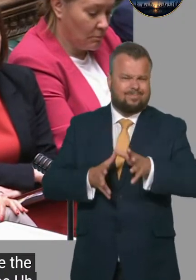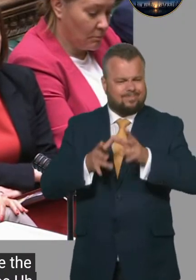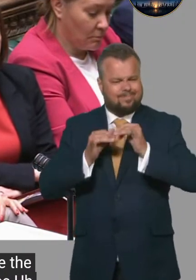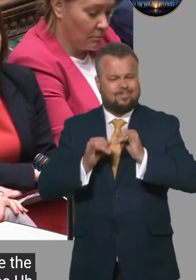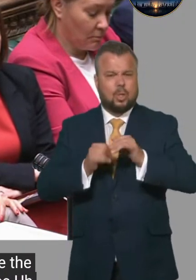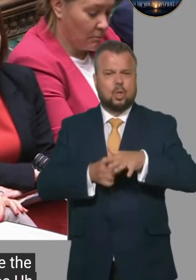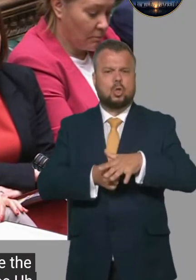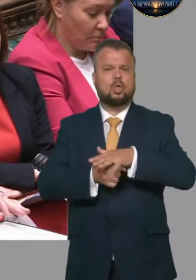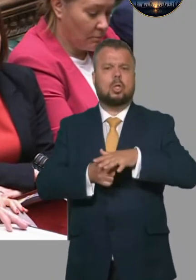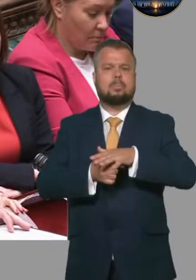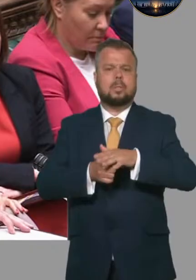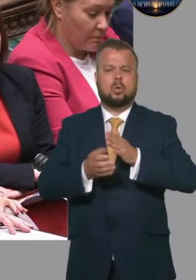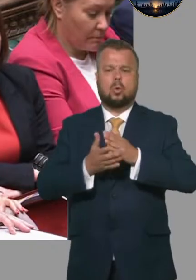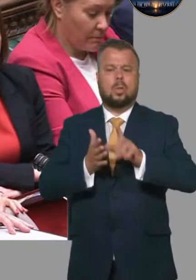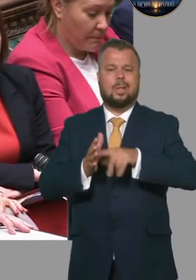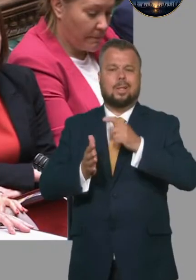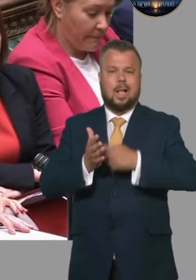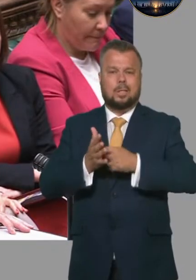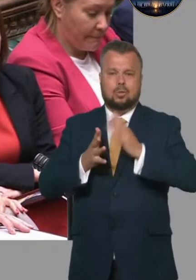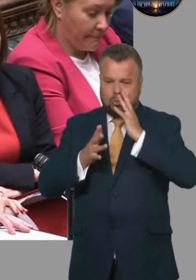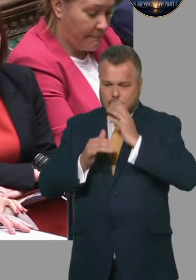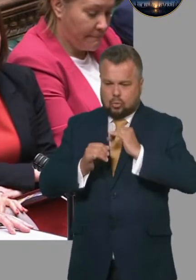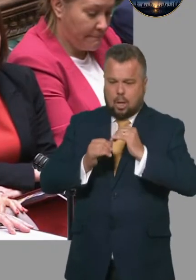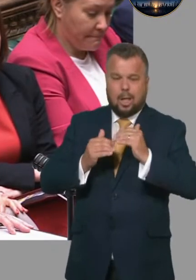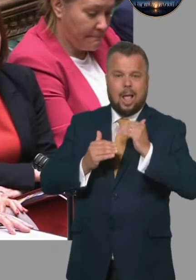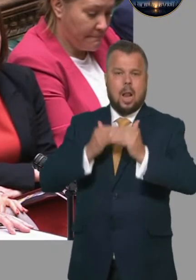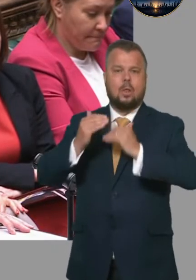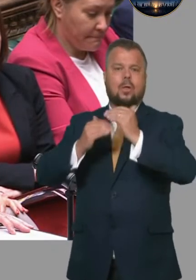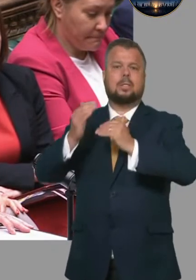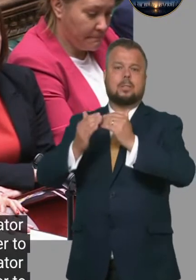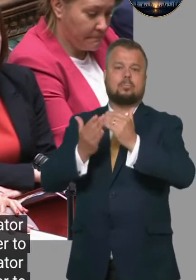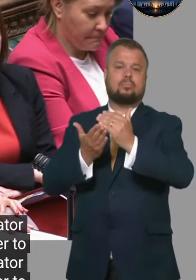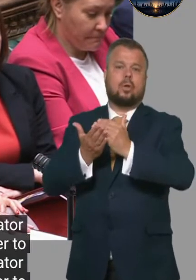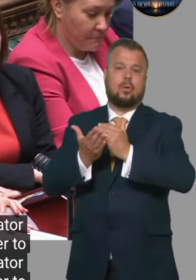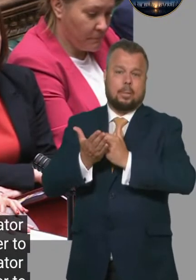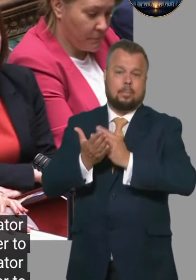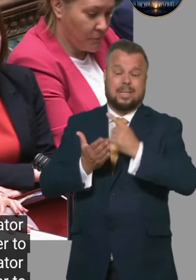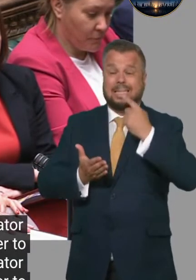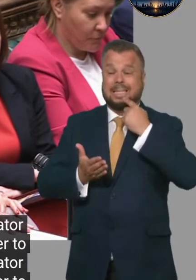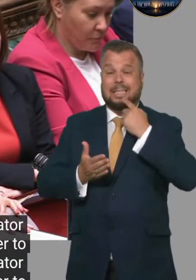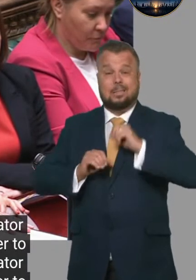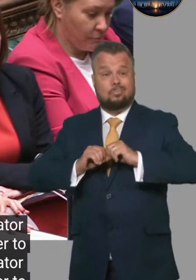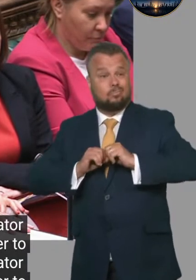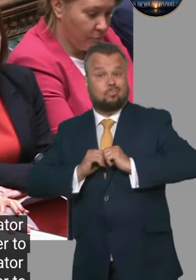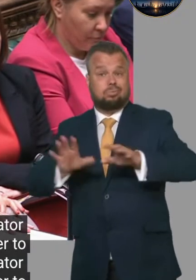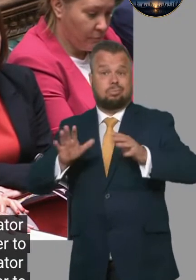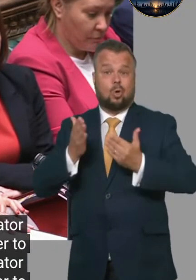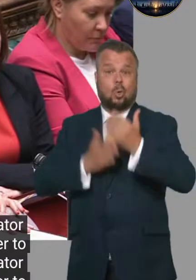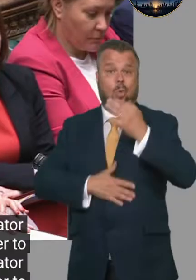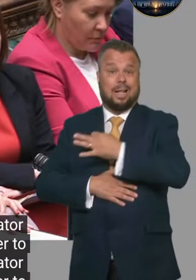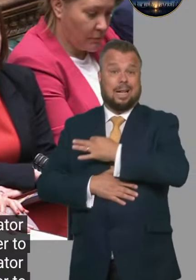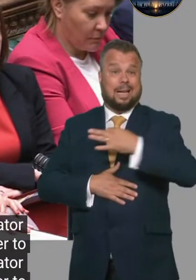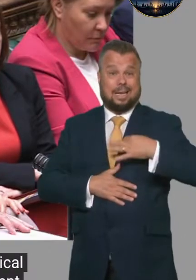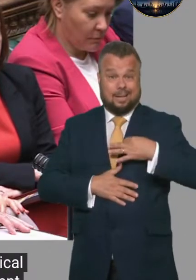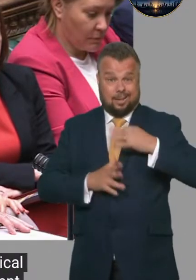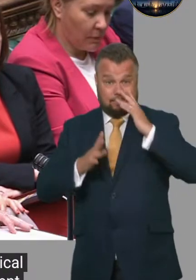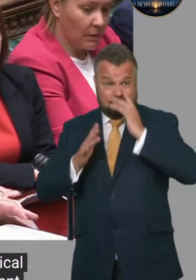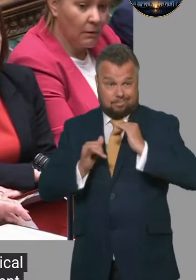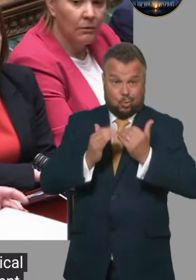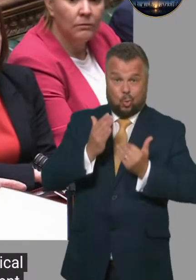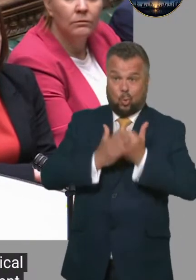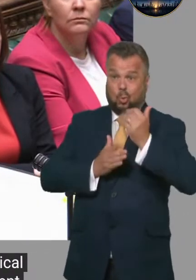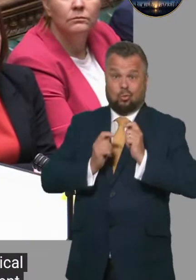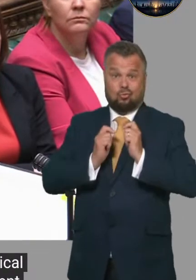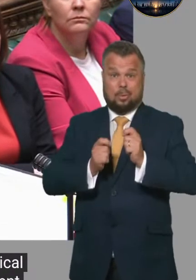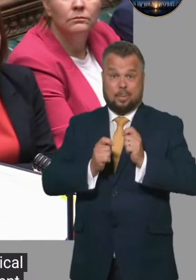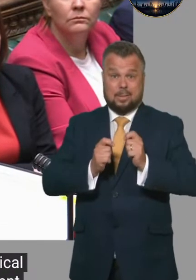treatment. And for people like Max, that will mean make young people's cancer a research priority, make clinical trials more